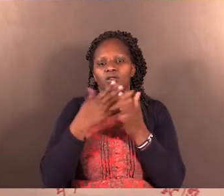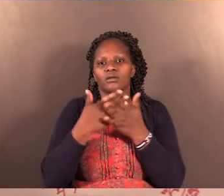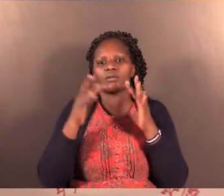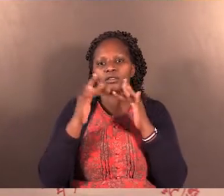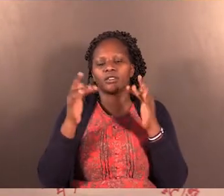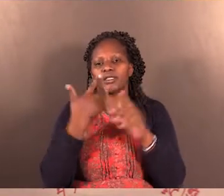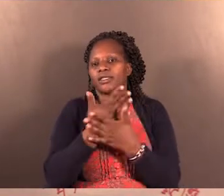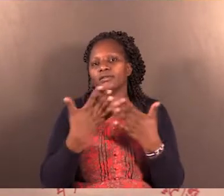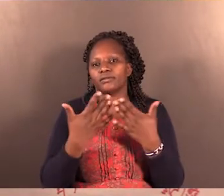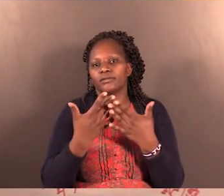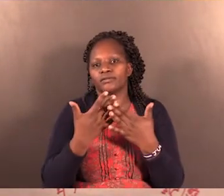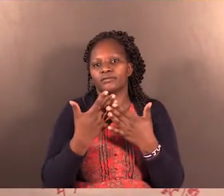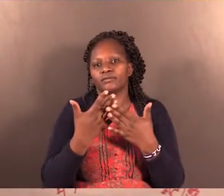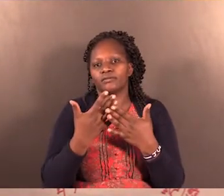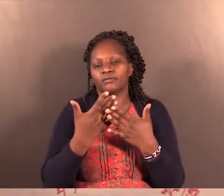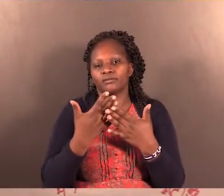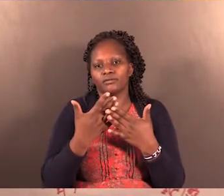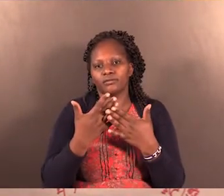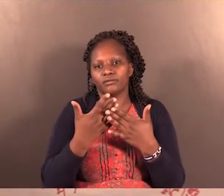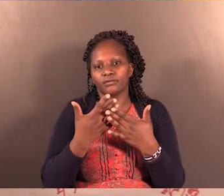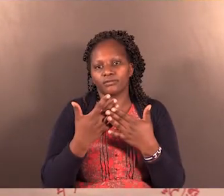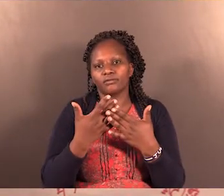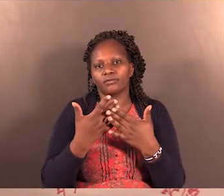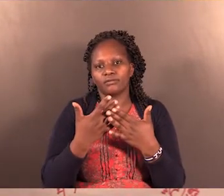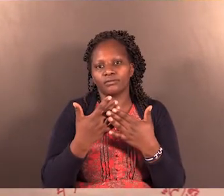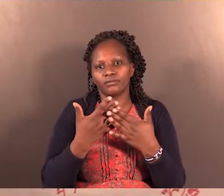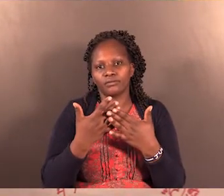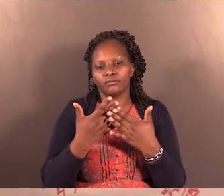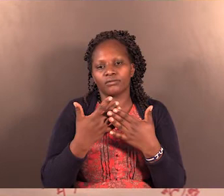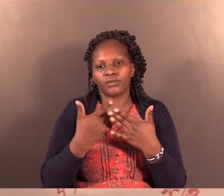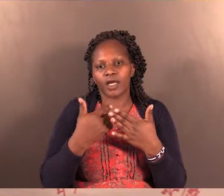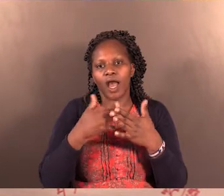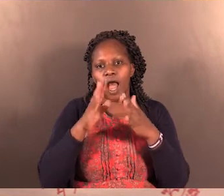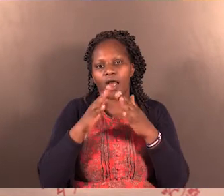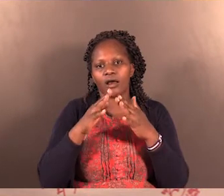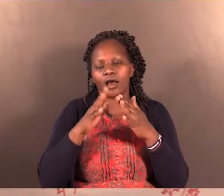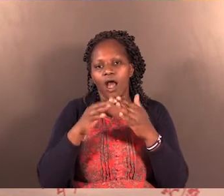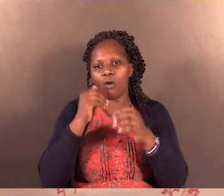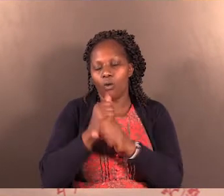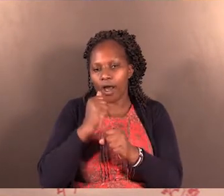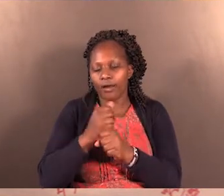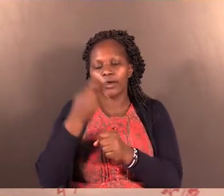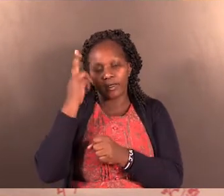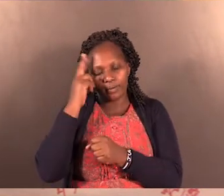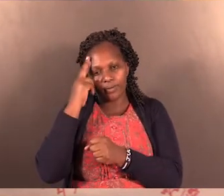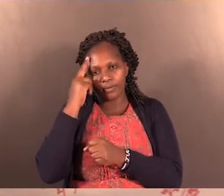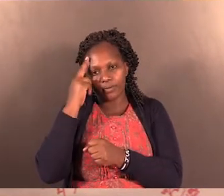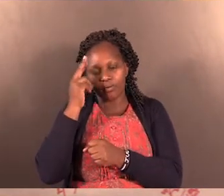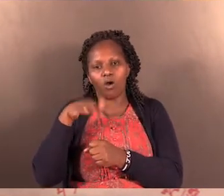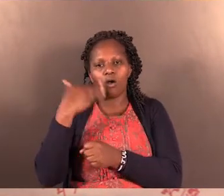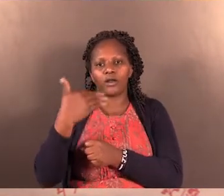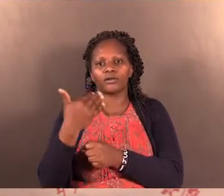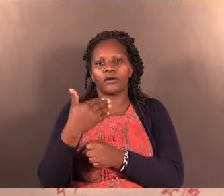something on Netflix or any of these programs, online platforms, and house workers come, remember